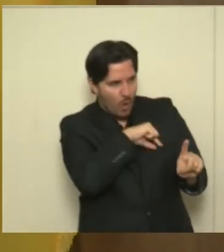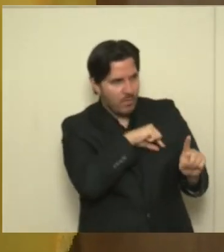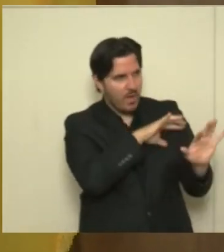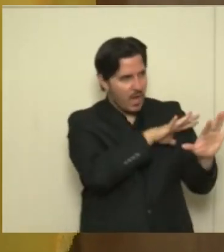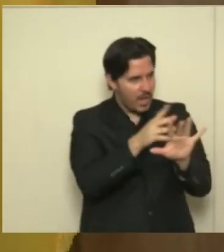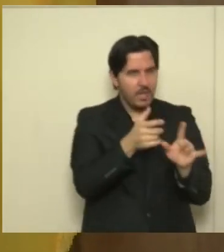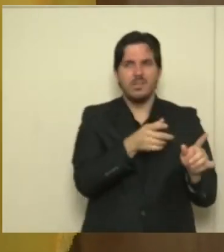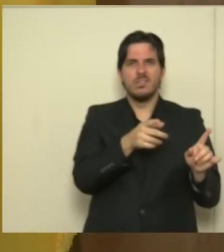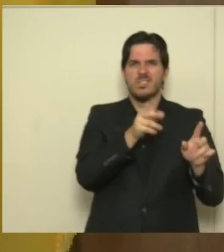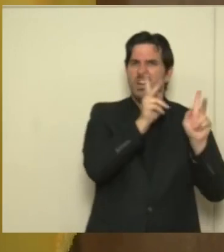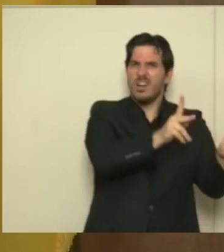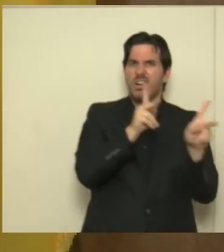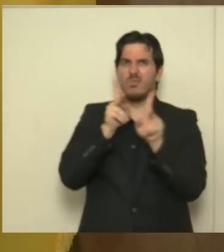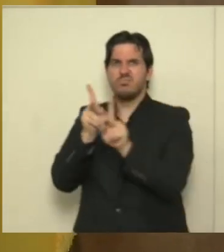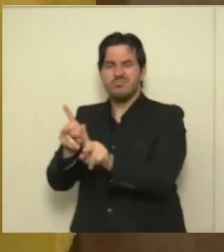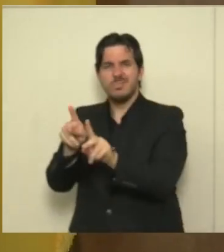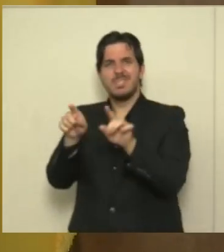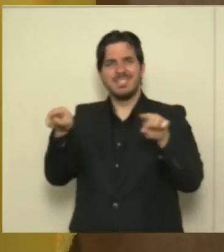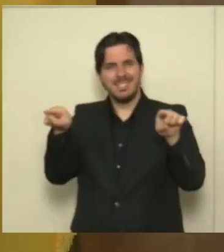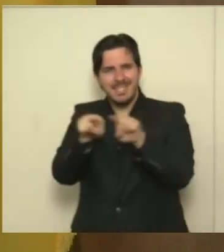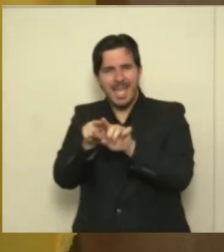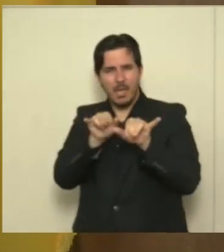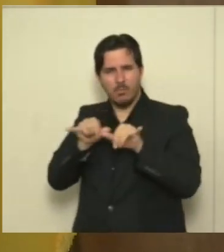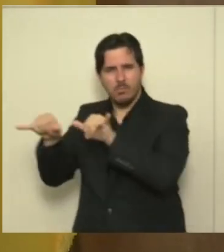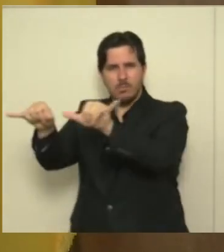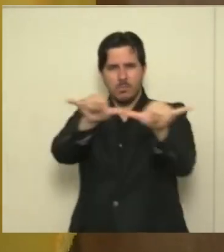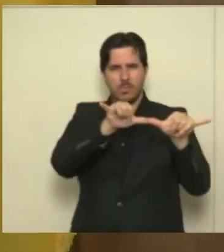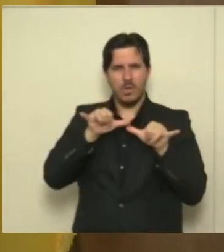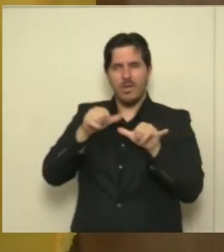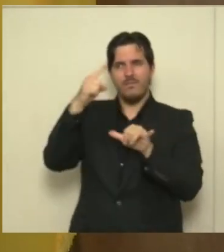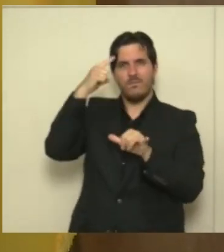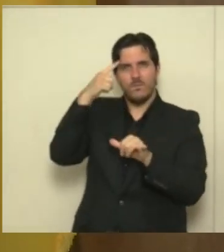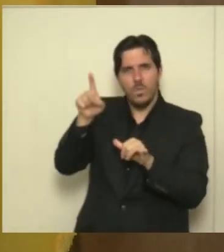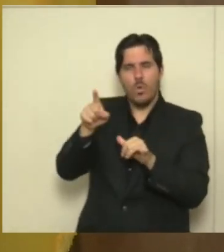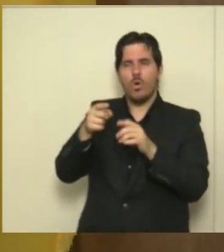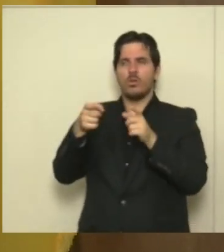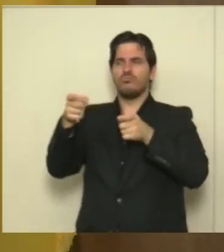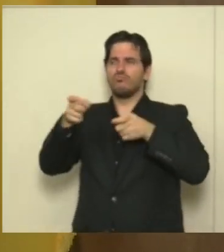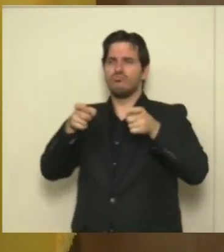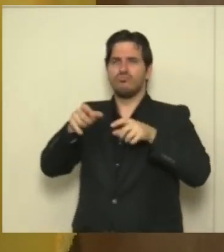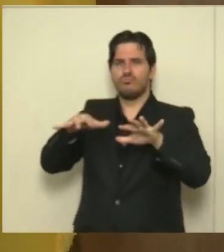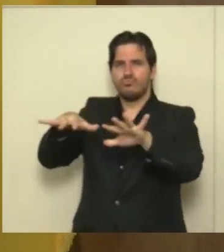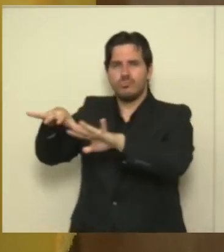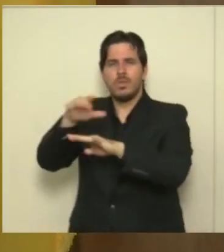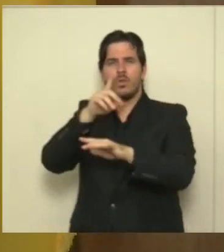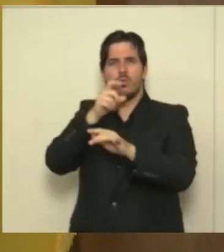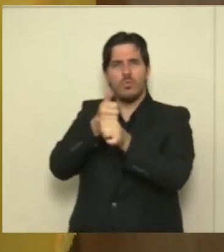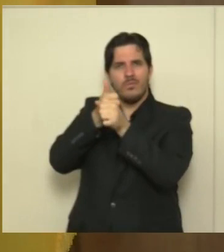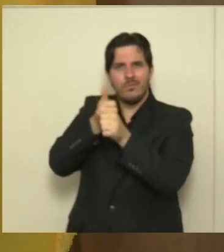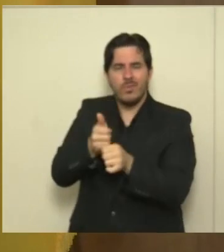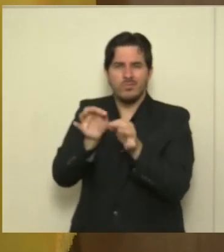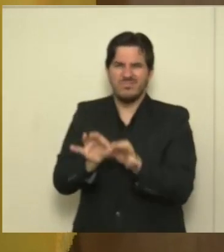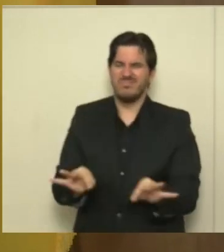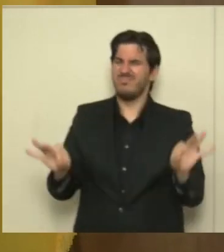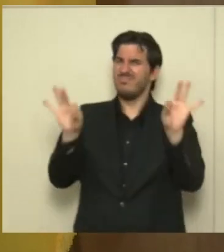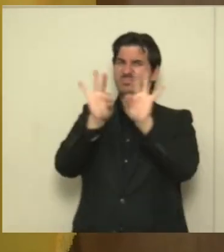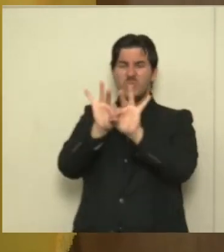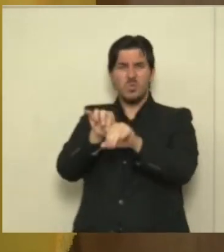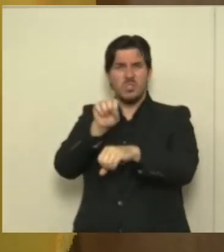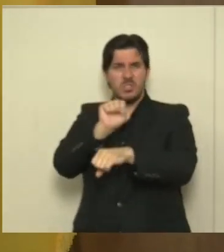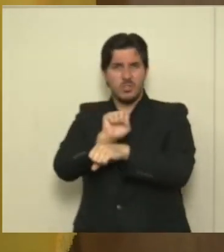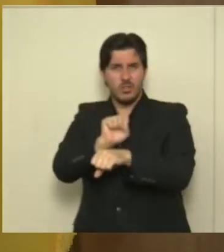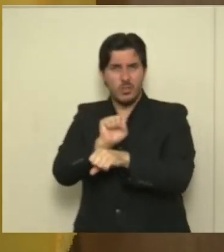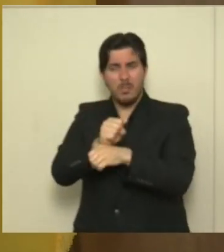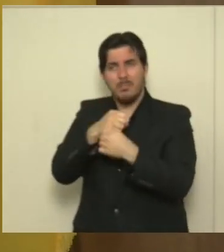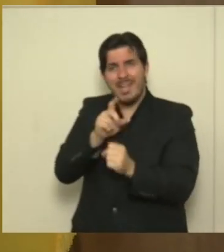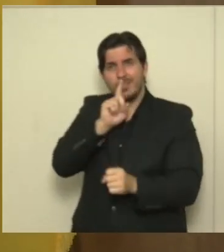same requirements and standards for regulators who have a very important job by making sure